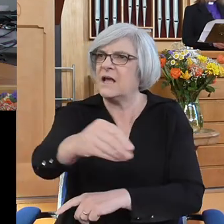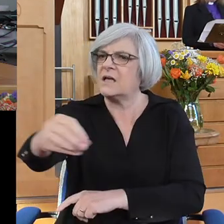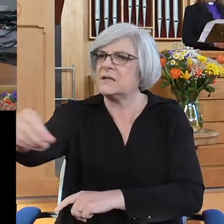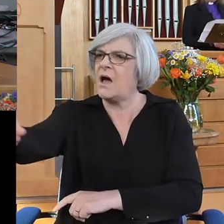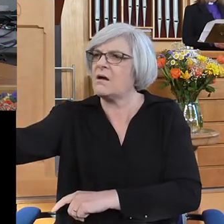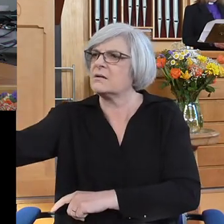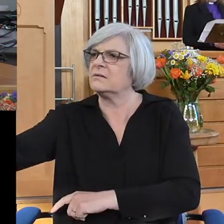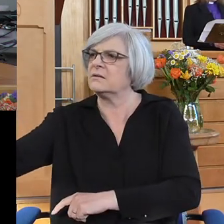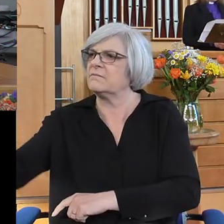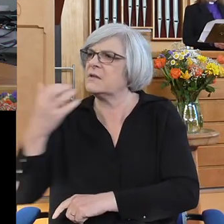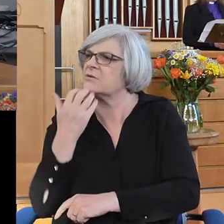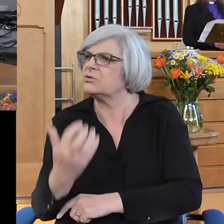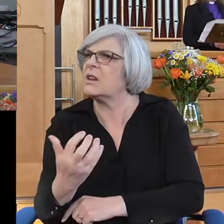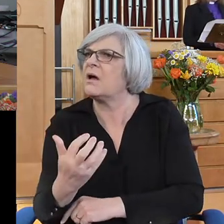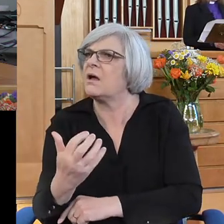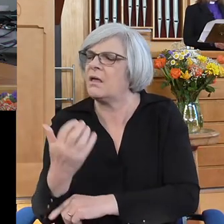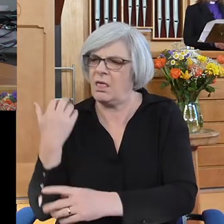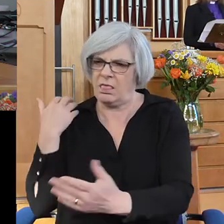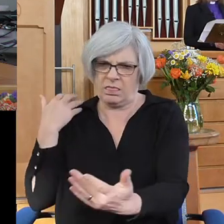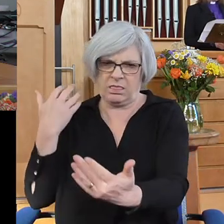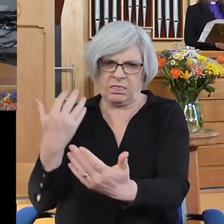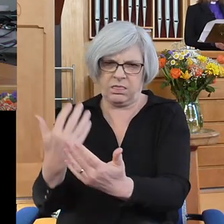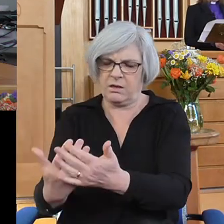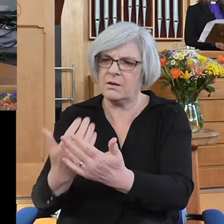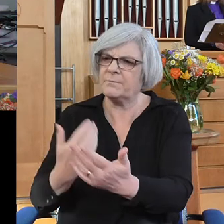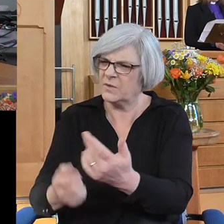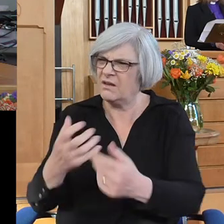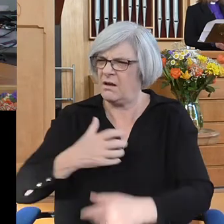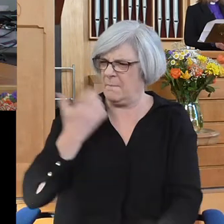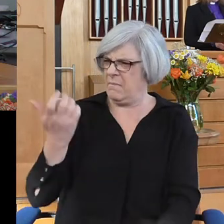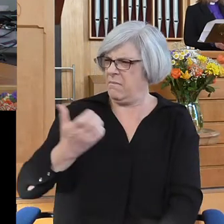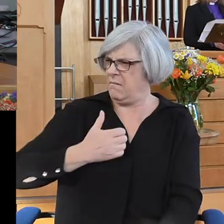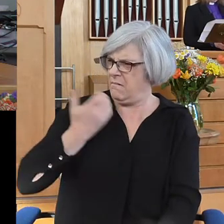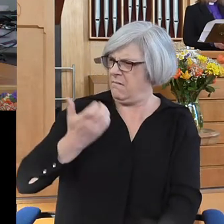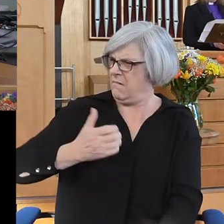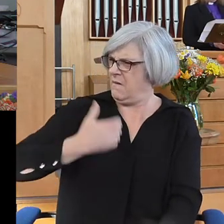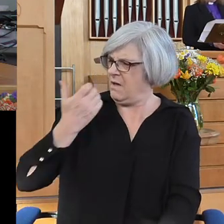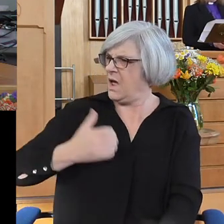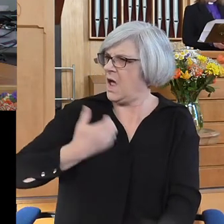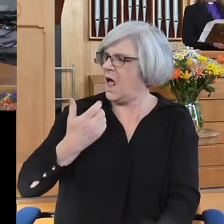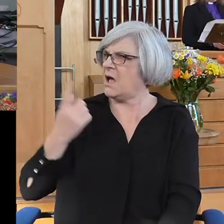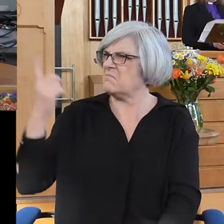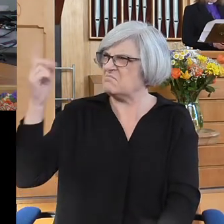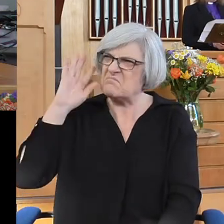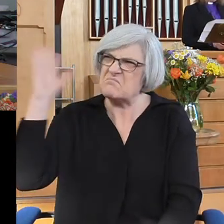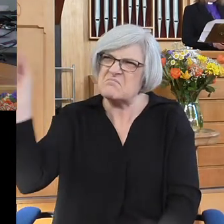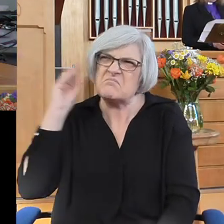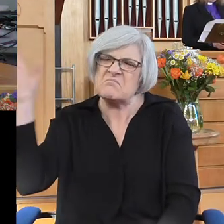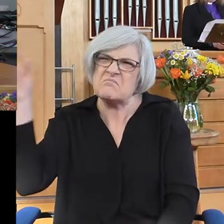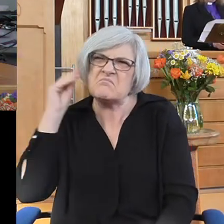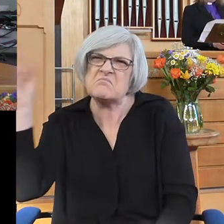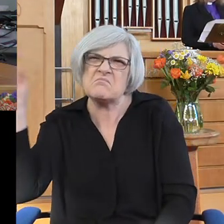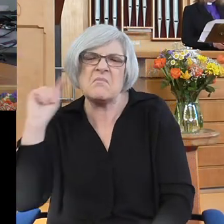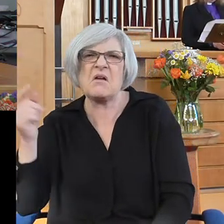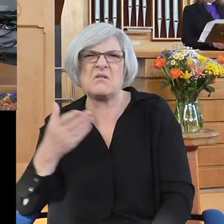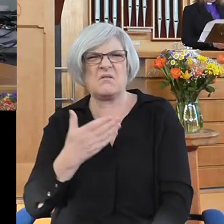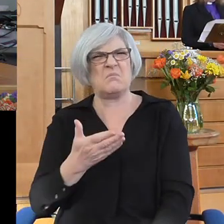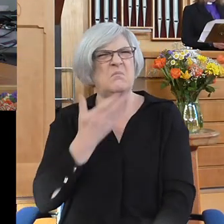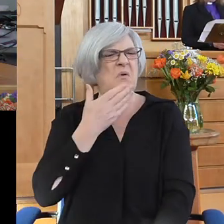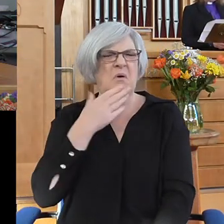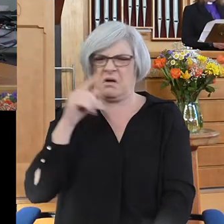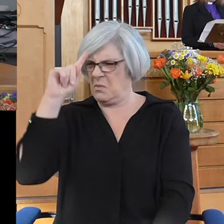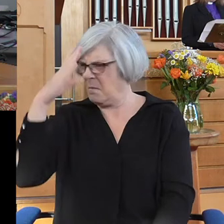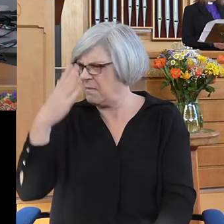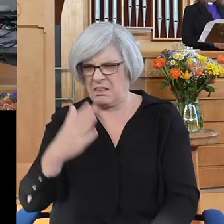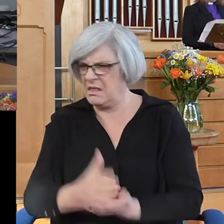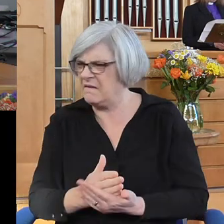Israelites. Over the years, you listened to the complaints of your people, bore with their lack of belief, and through